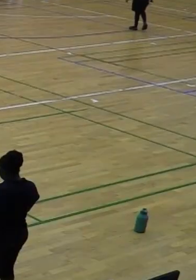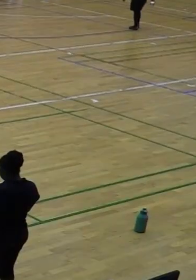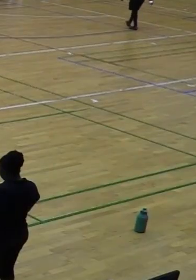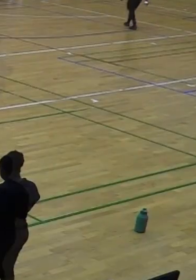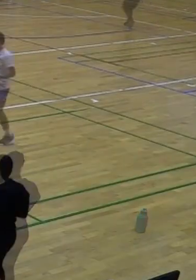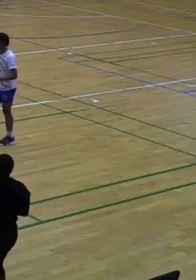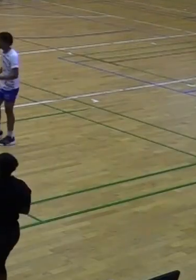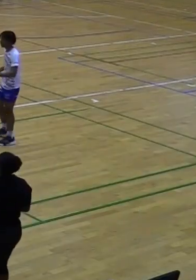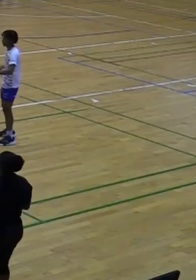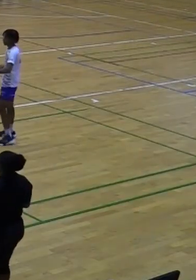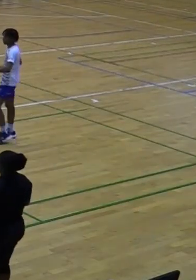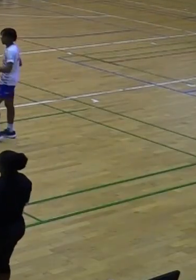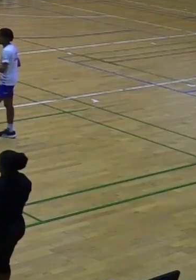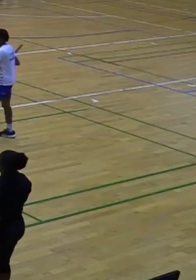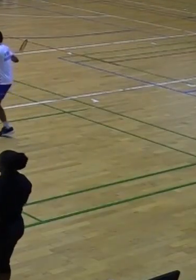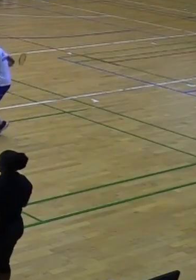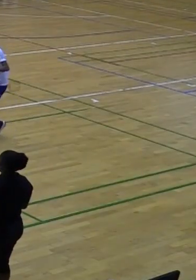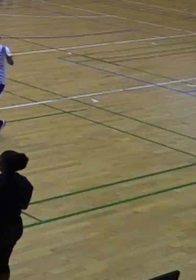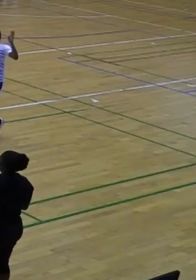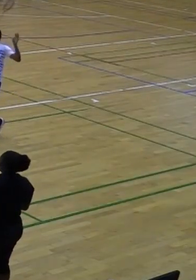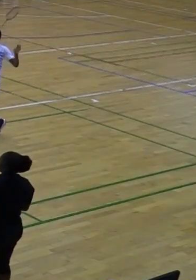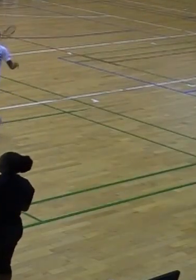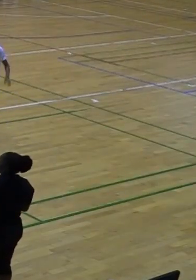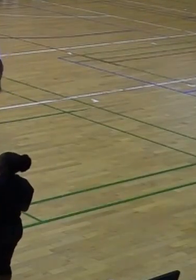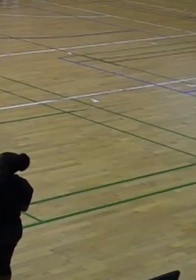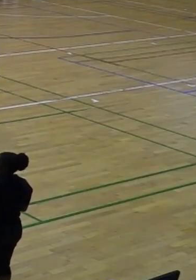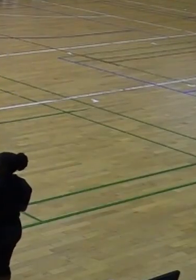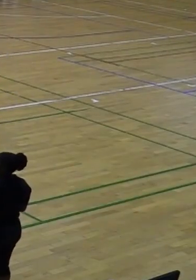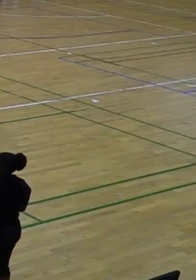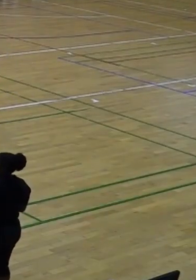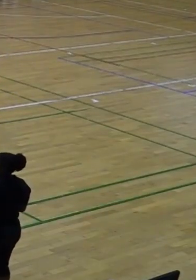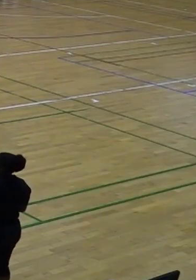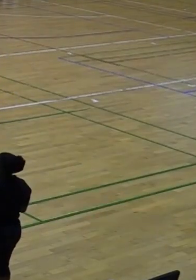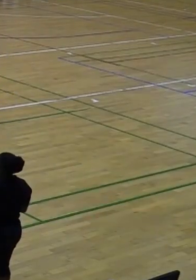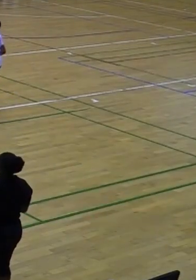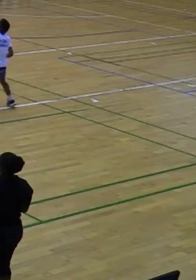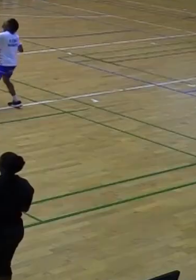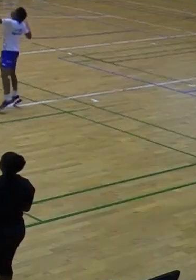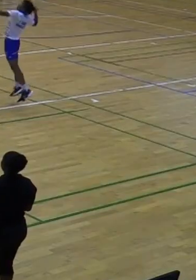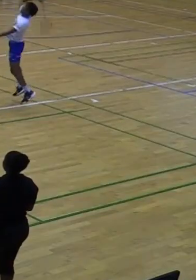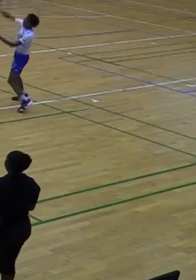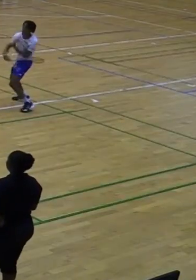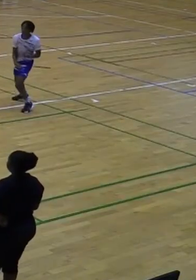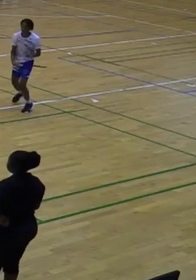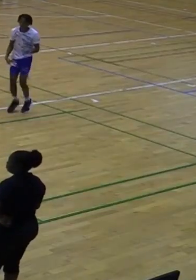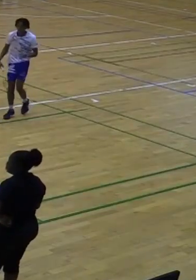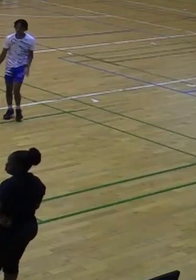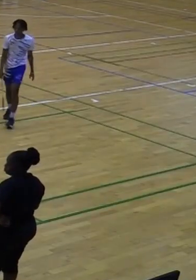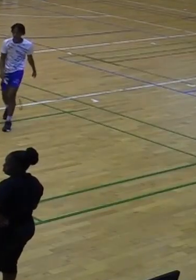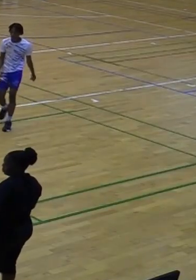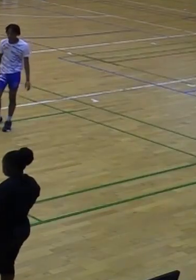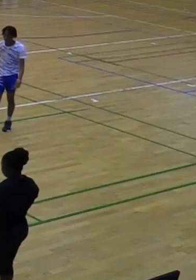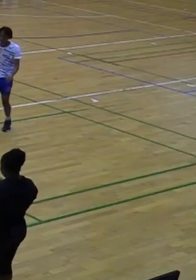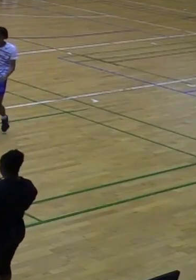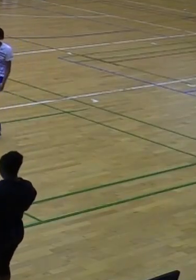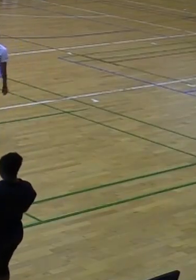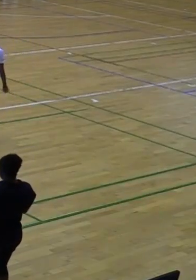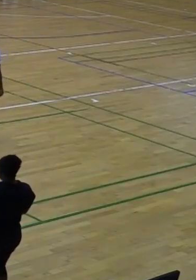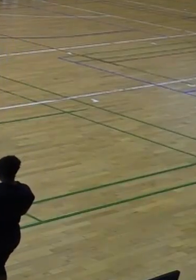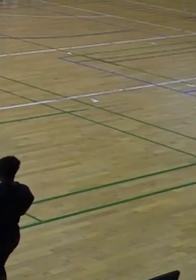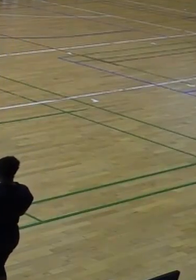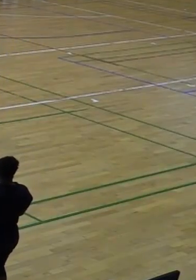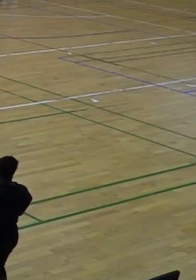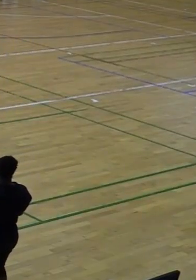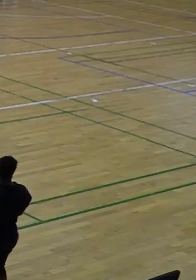21-11. Second game change of ends. King up 15-5. He would add 2 more points. Haynes looking devoid